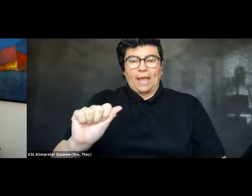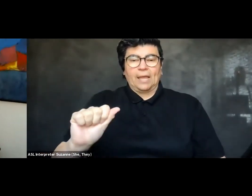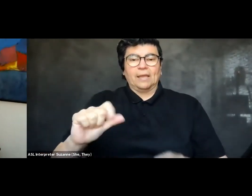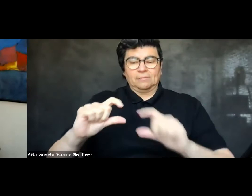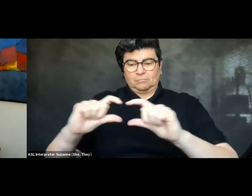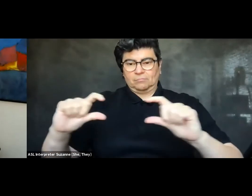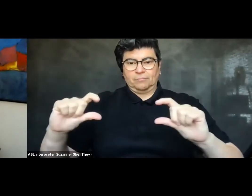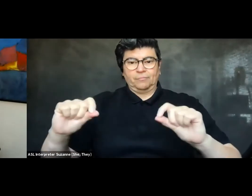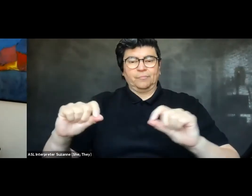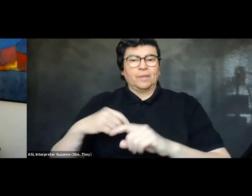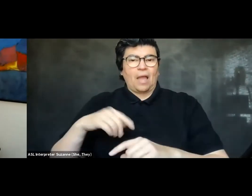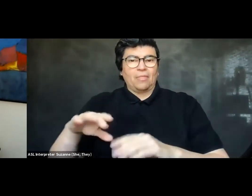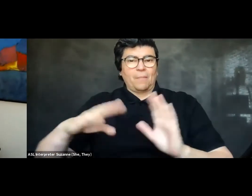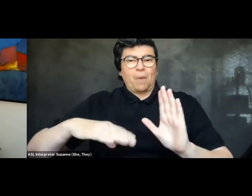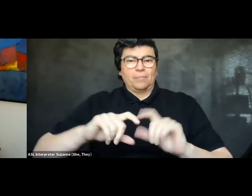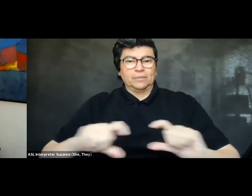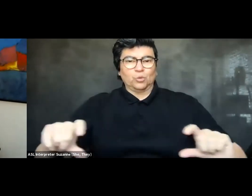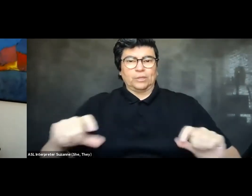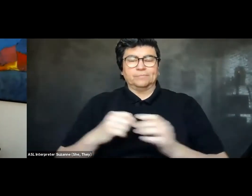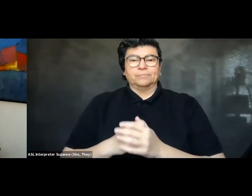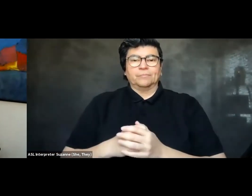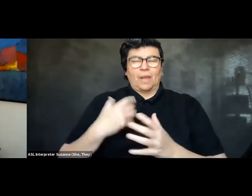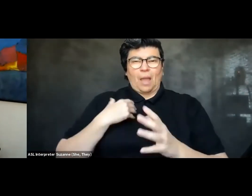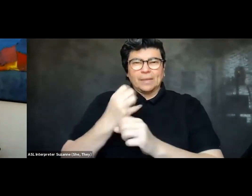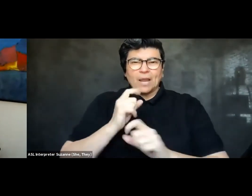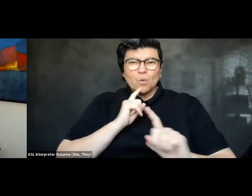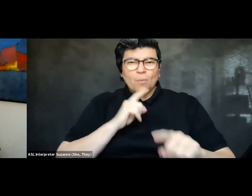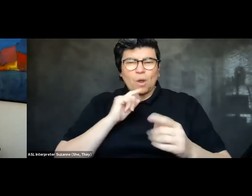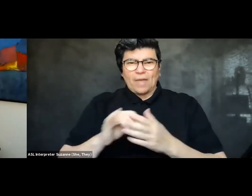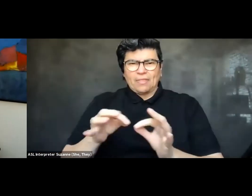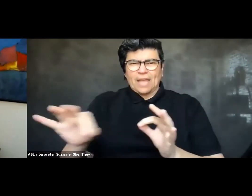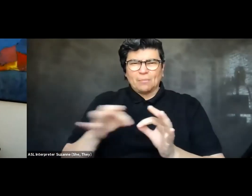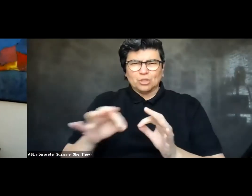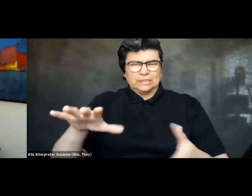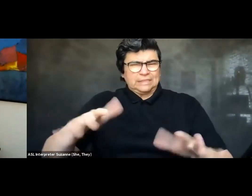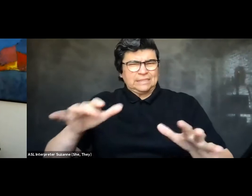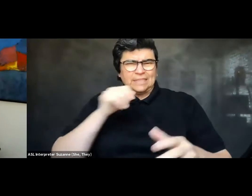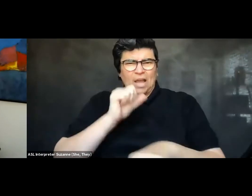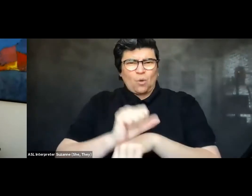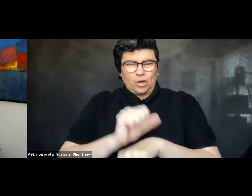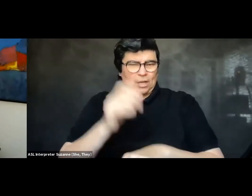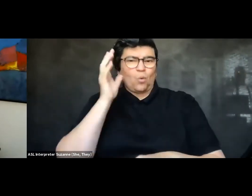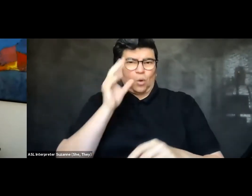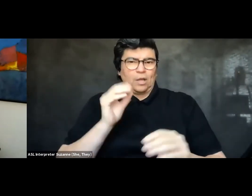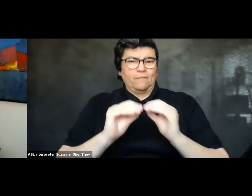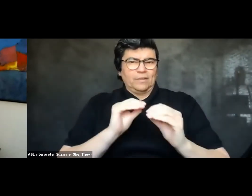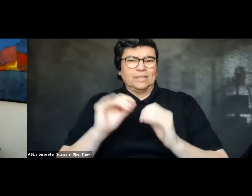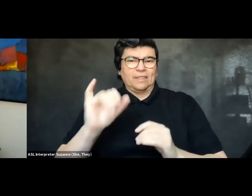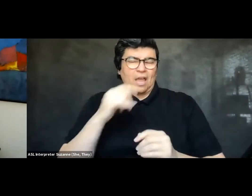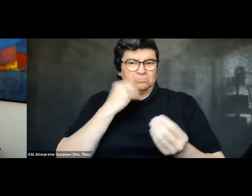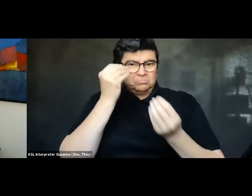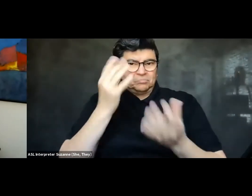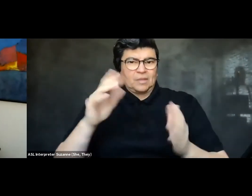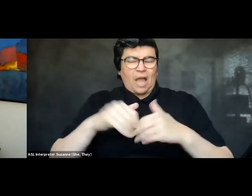Q&A feature also at the base of the screen. I'm getting reports that the captioning is not quite working, so we'll be working on that and share some updates later on